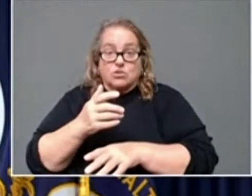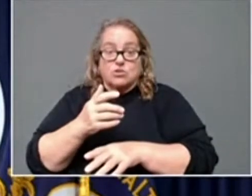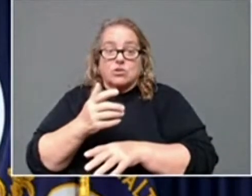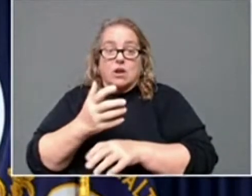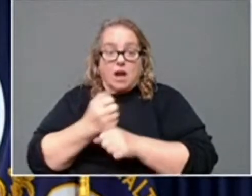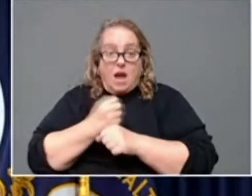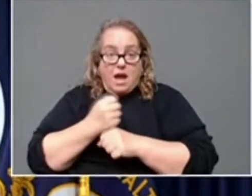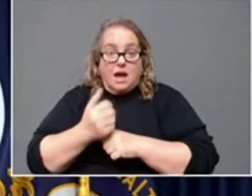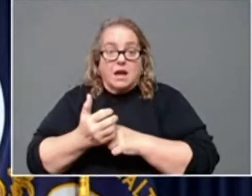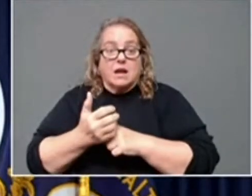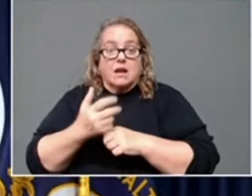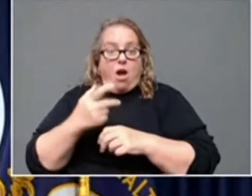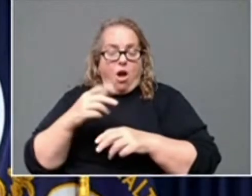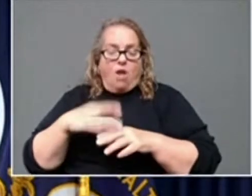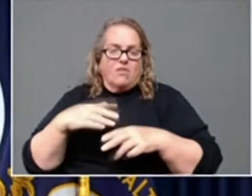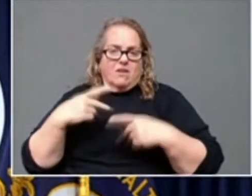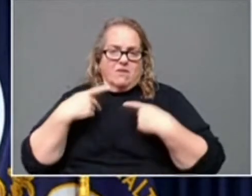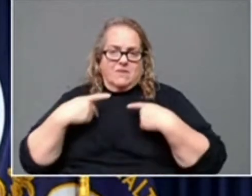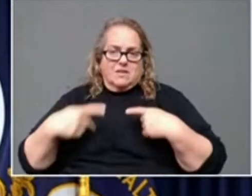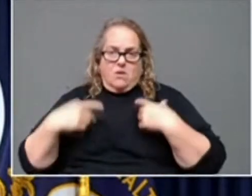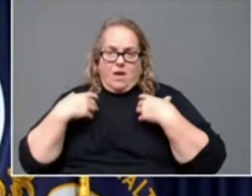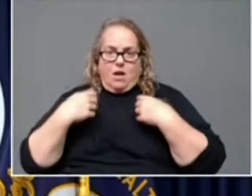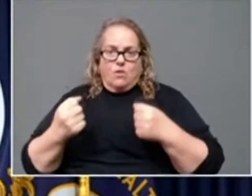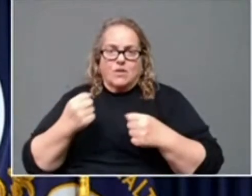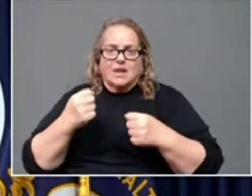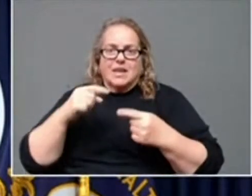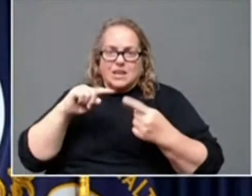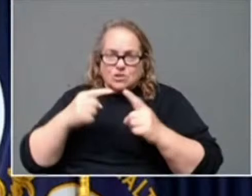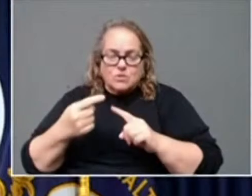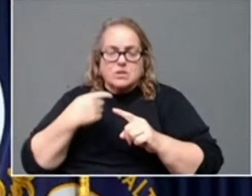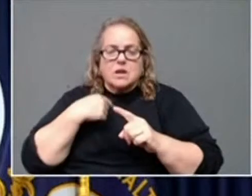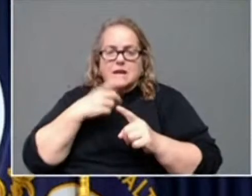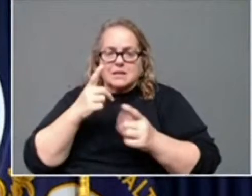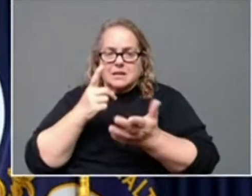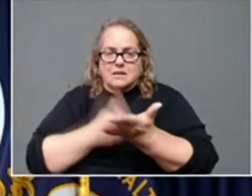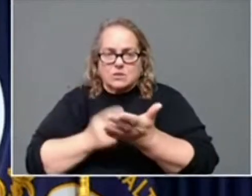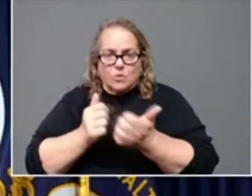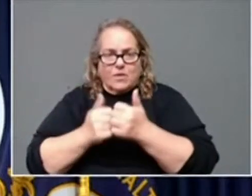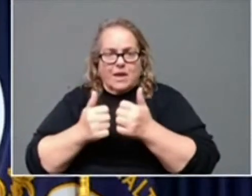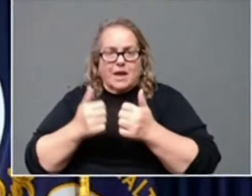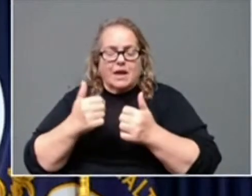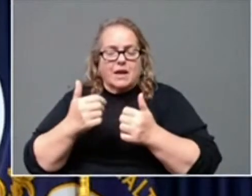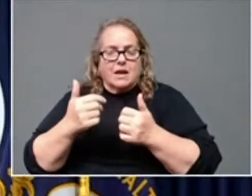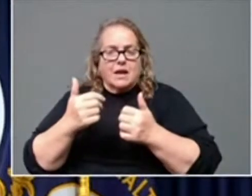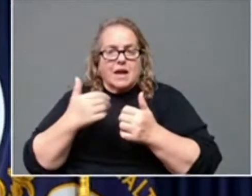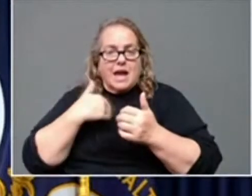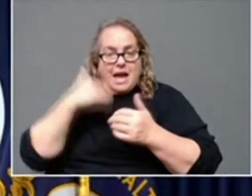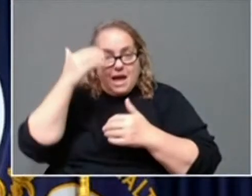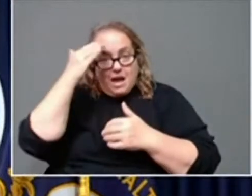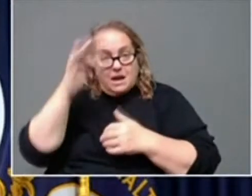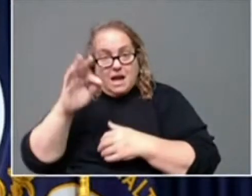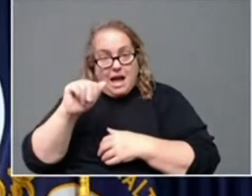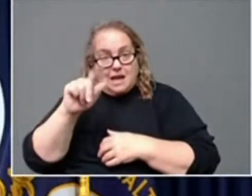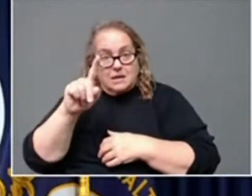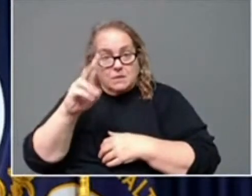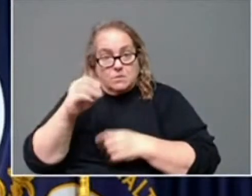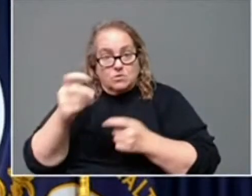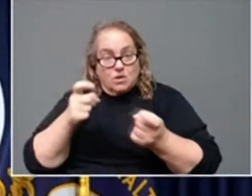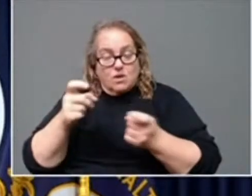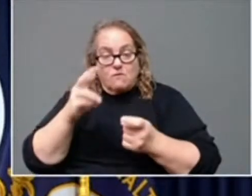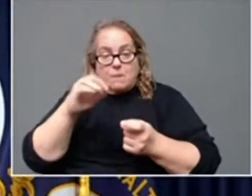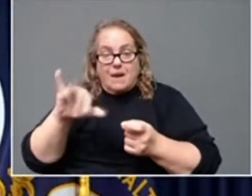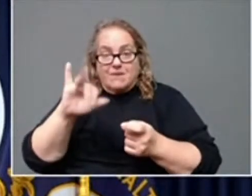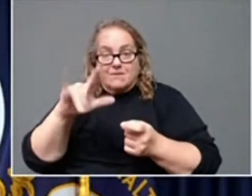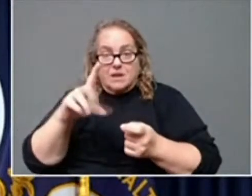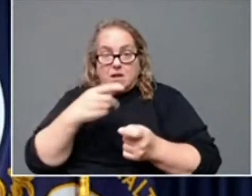physical health side. I talked to the head administrator of the Mayfield Hospital. They're having to run with water